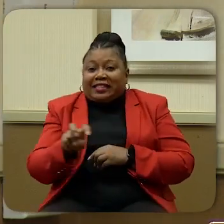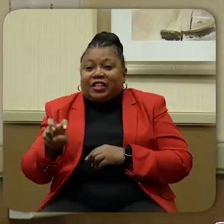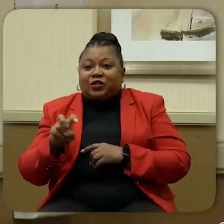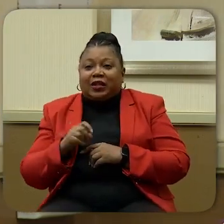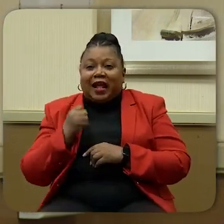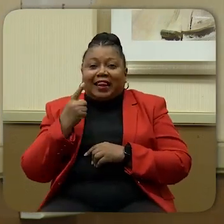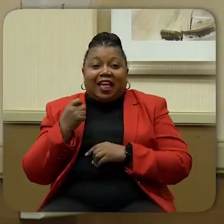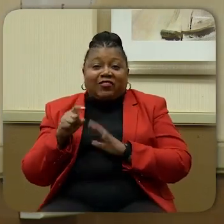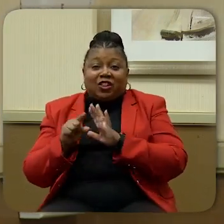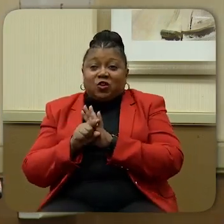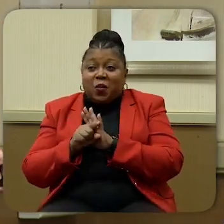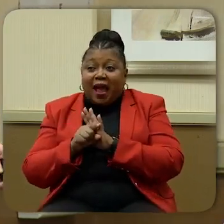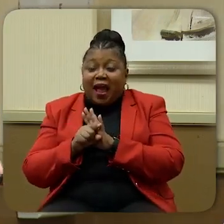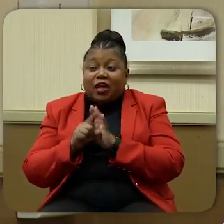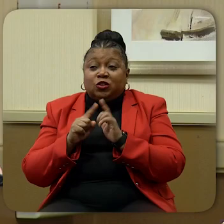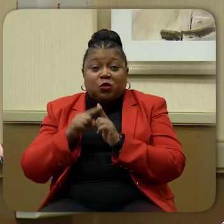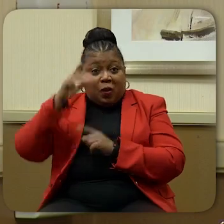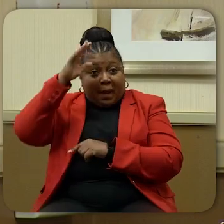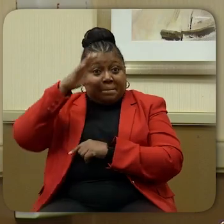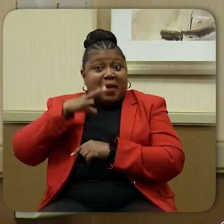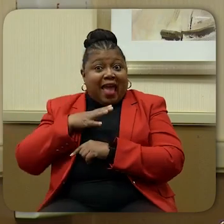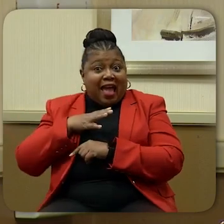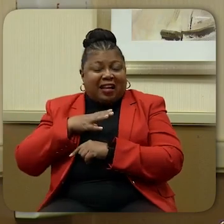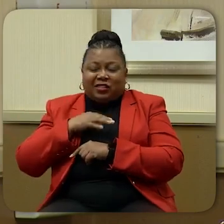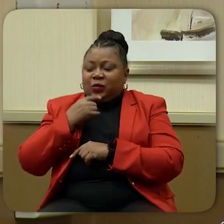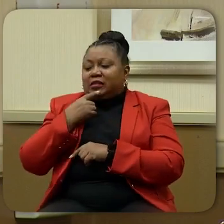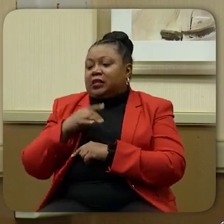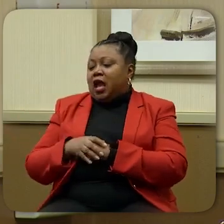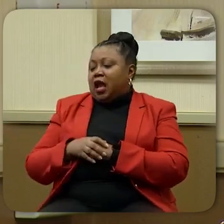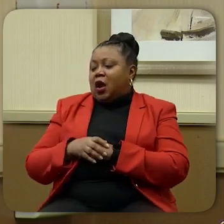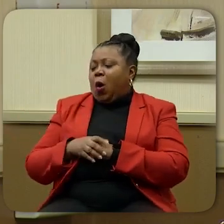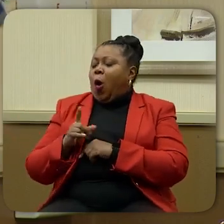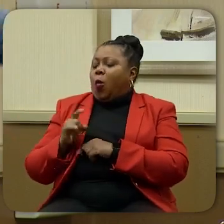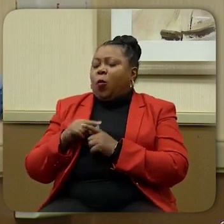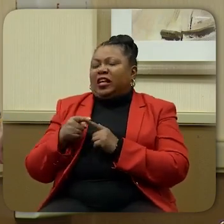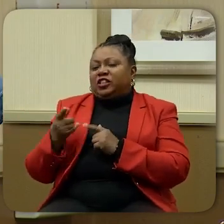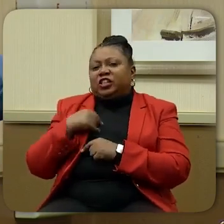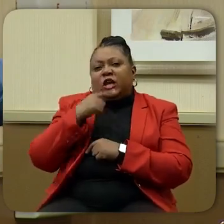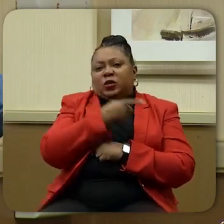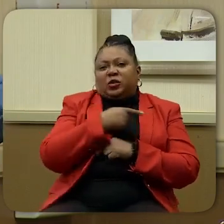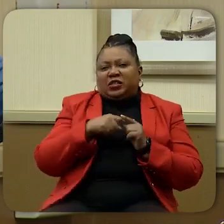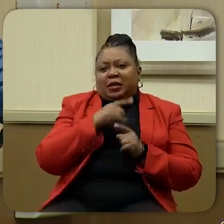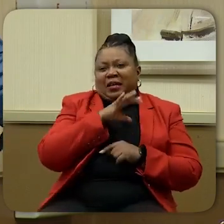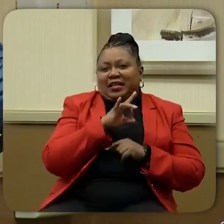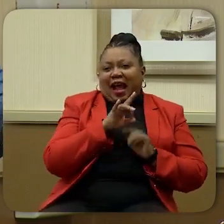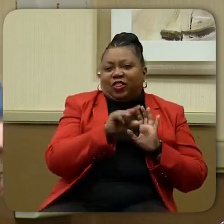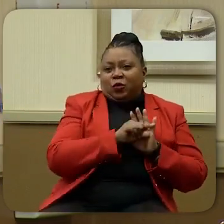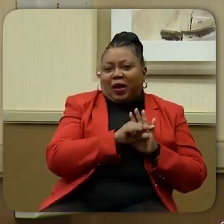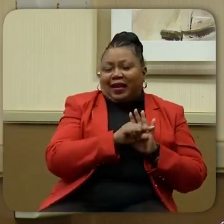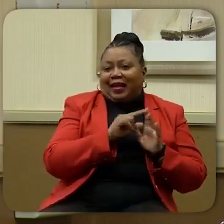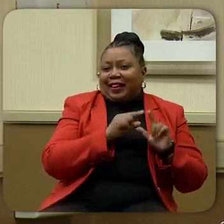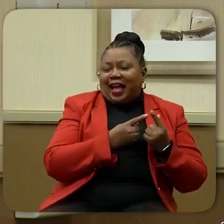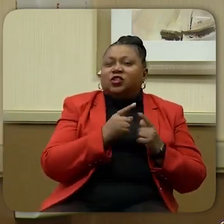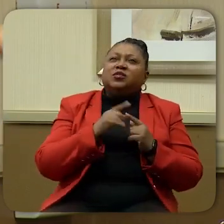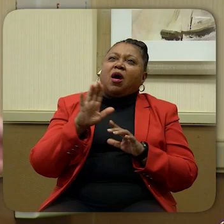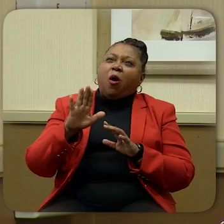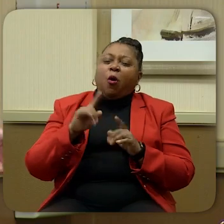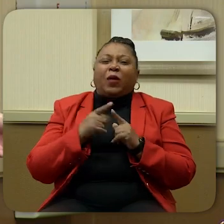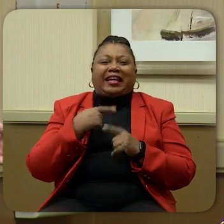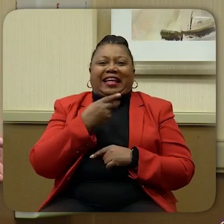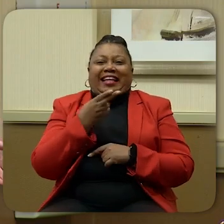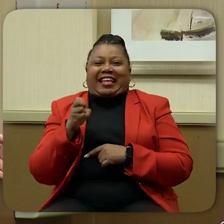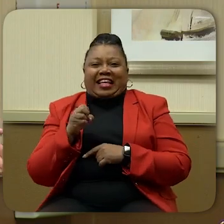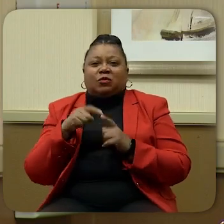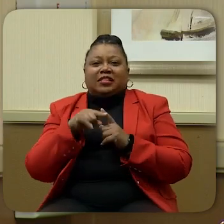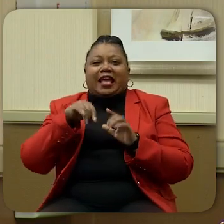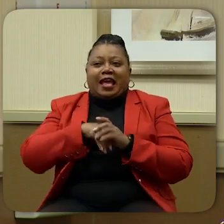in 11th grade to a male, you wouldn't say, well, when she was in my 9th grade class. You would say, when he was in